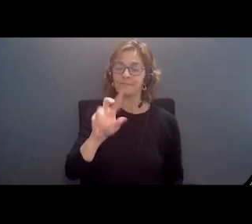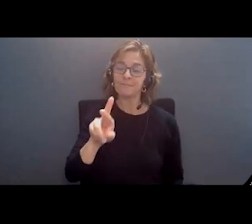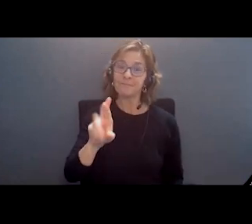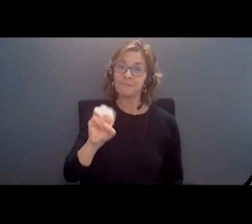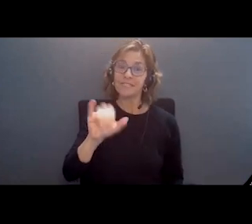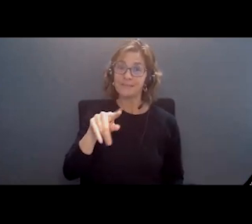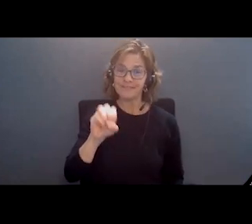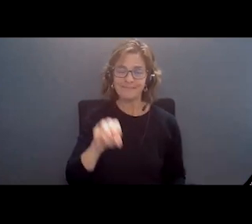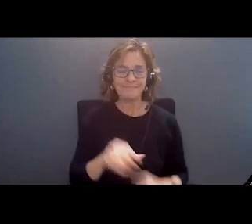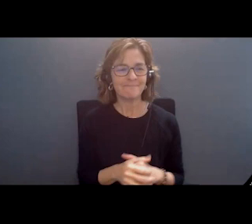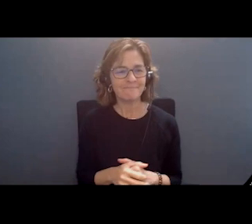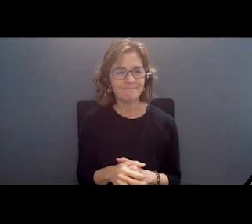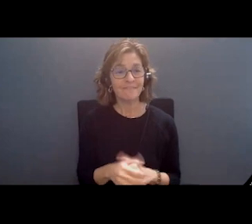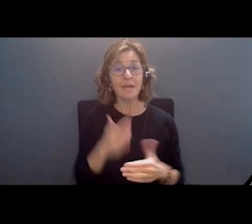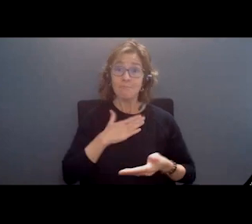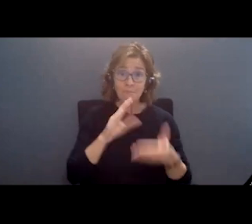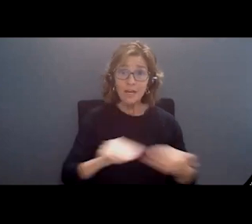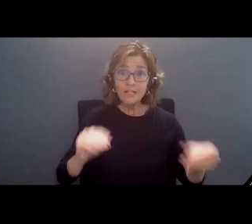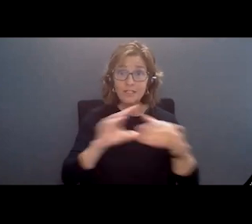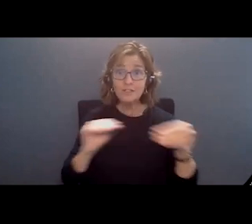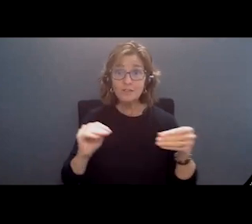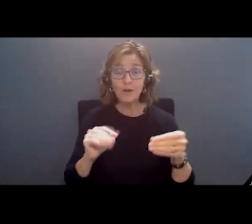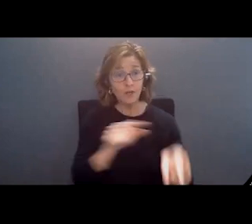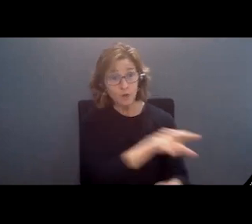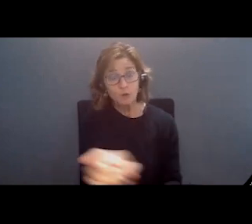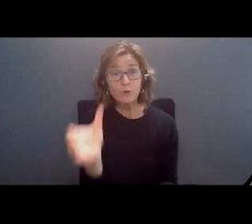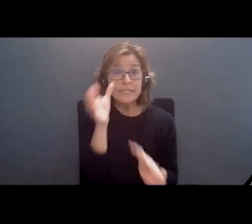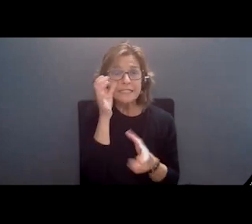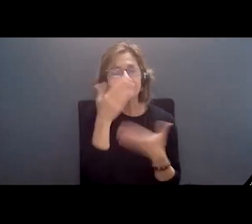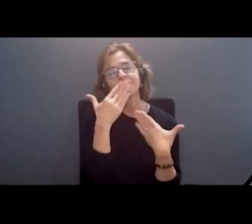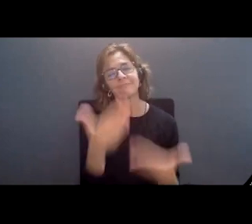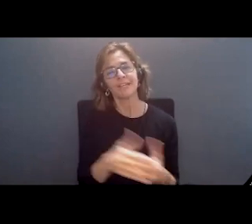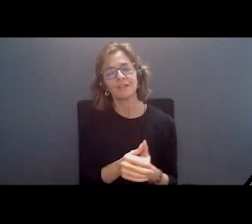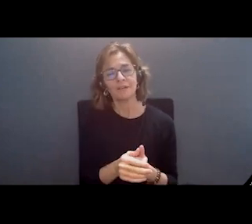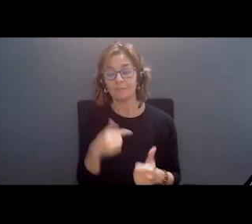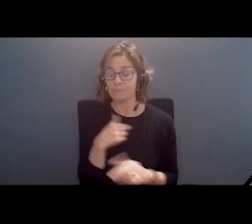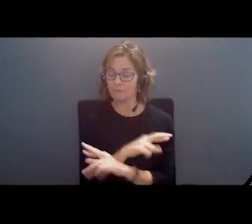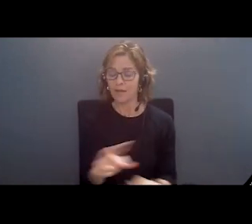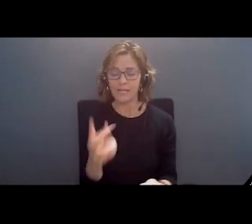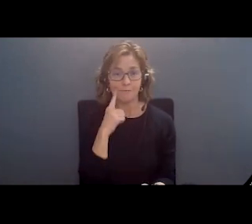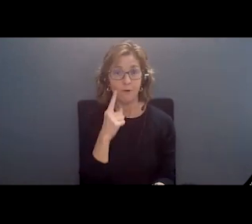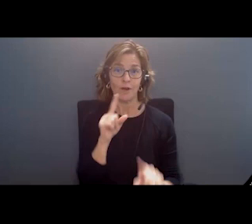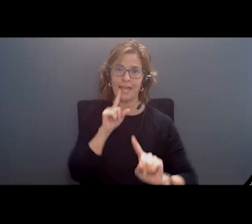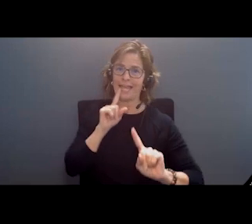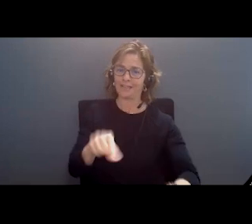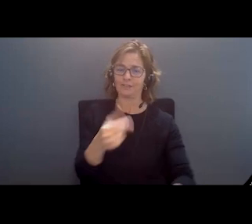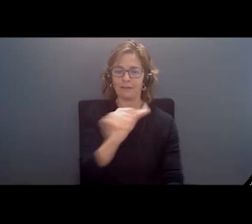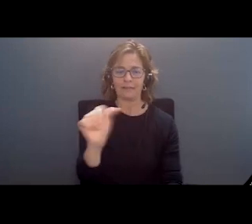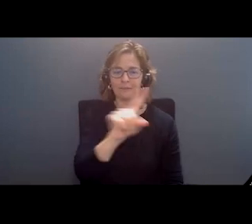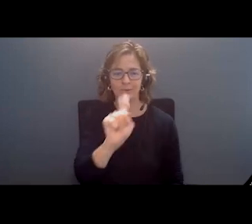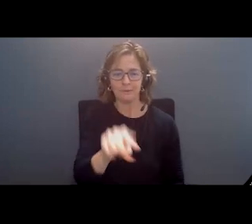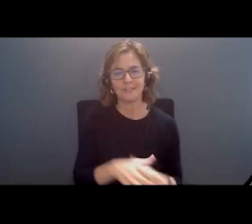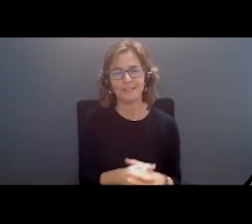Thank you for listening to my story. I am here to answer any questions if you have some later at the